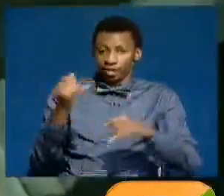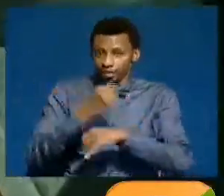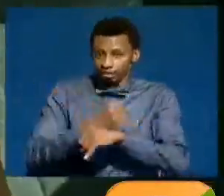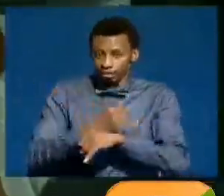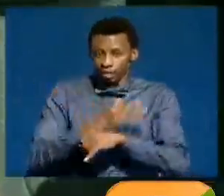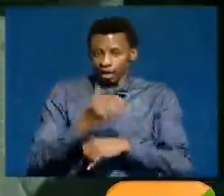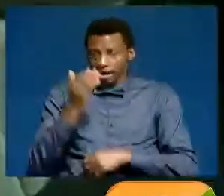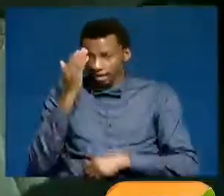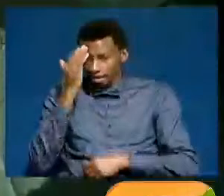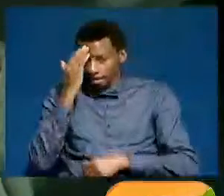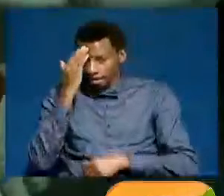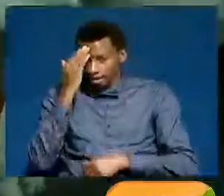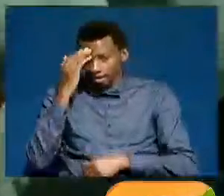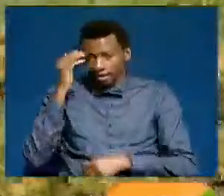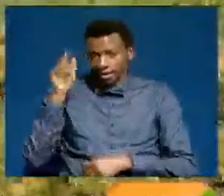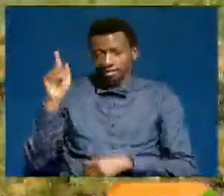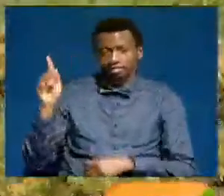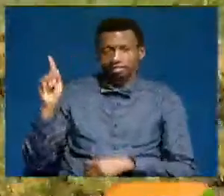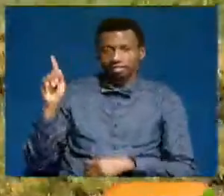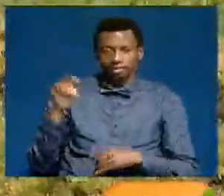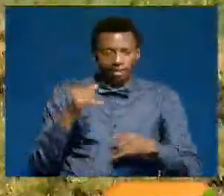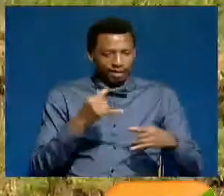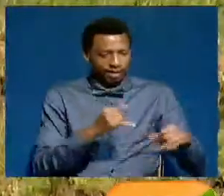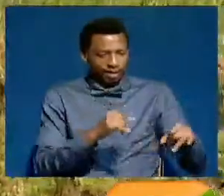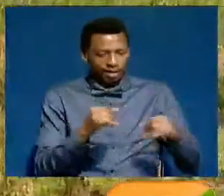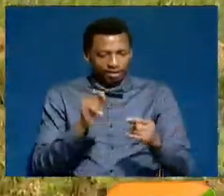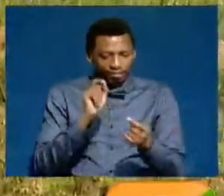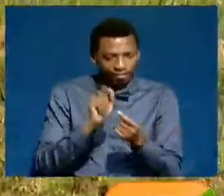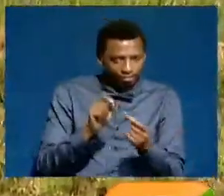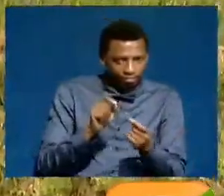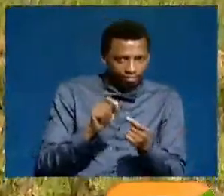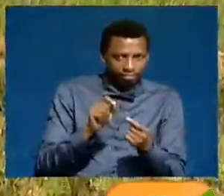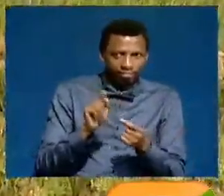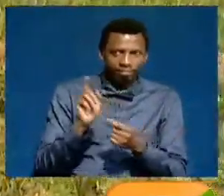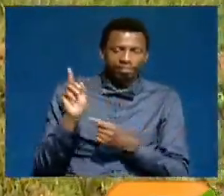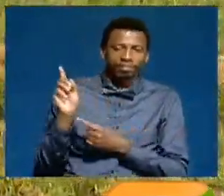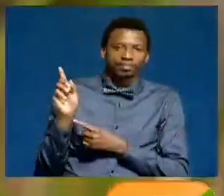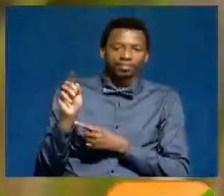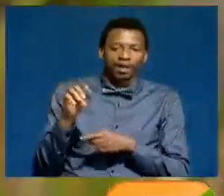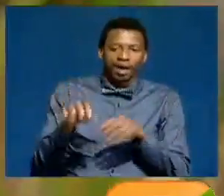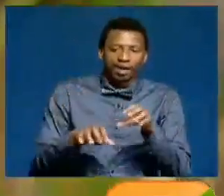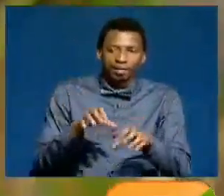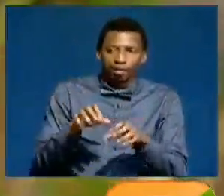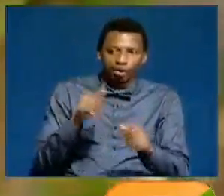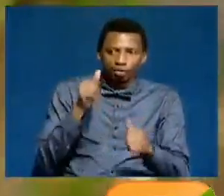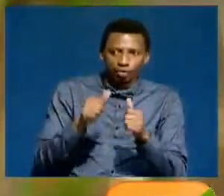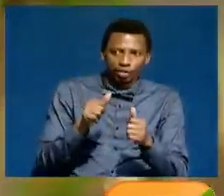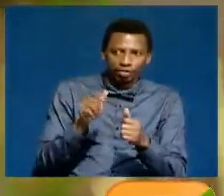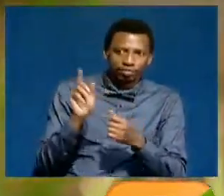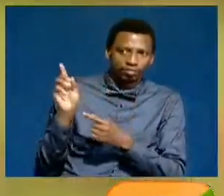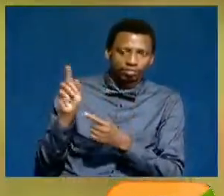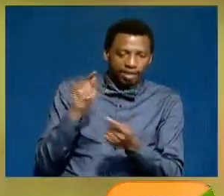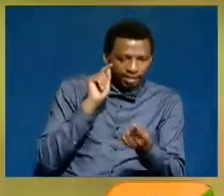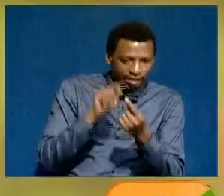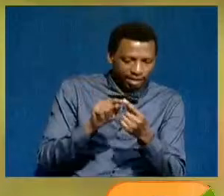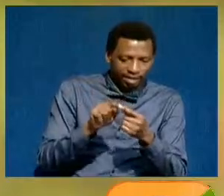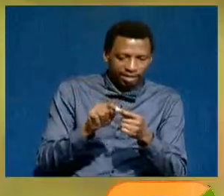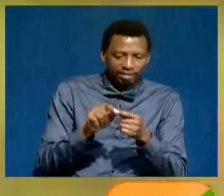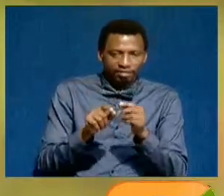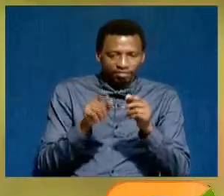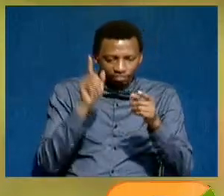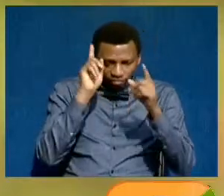is testing monosex prawns that feed on the apple snails and also targets snail-spreading bilharzia. Trying